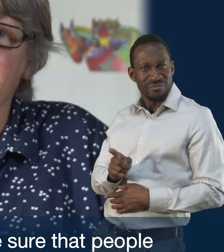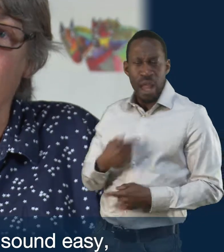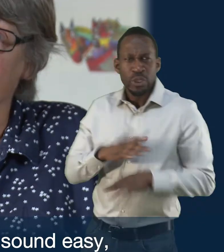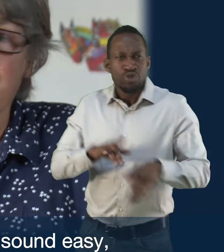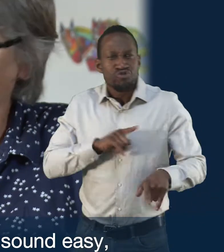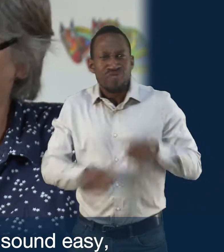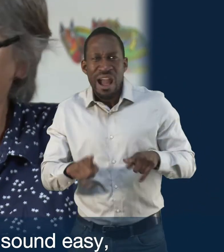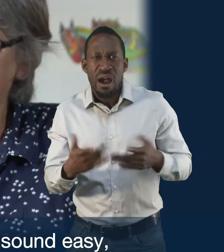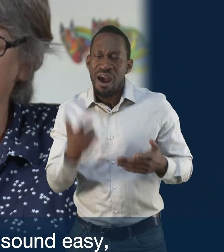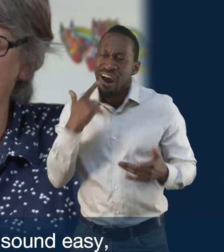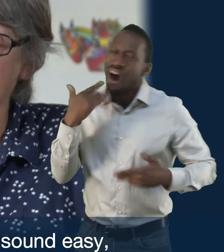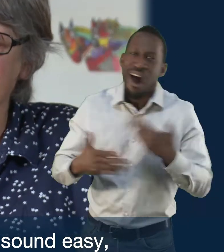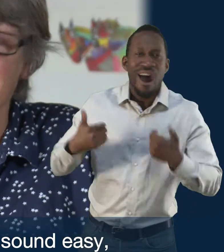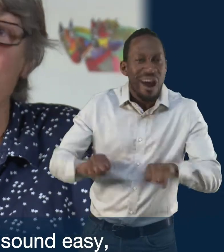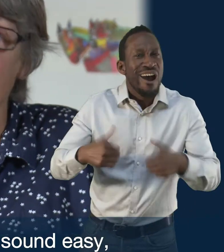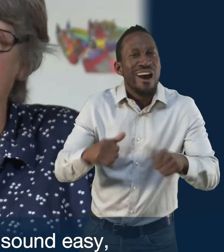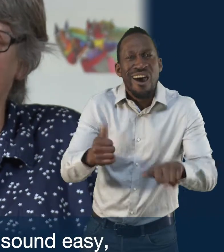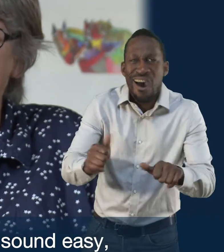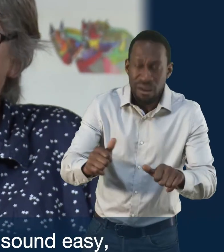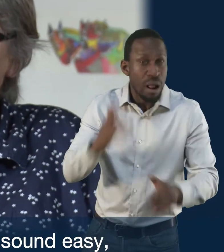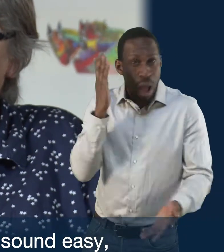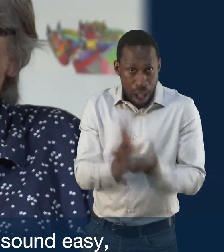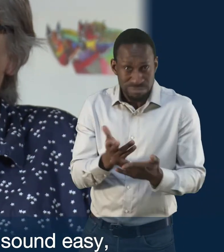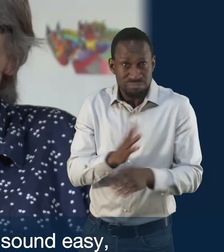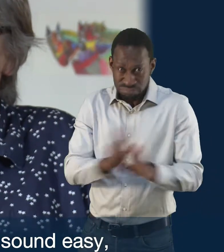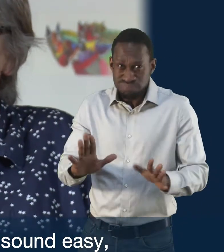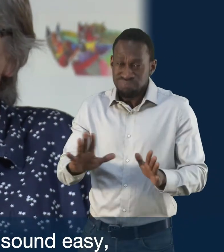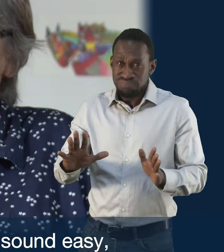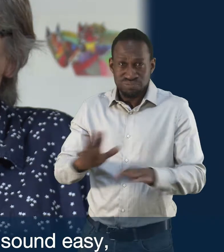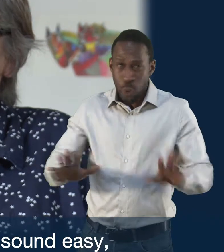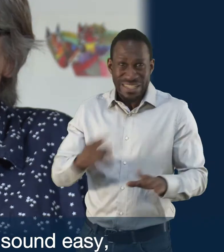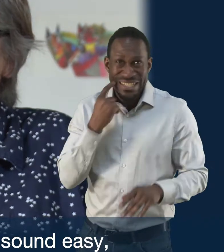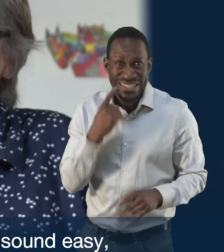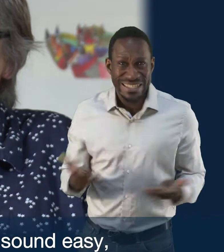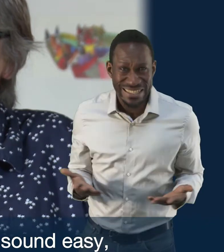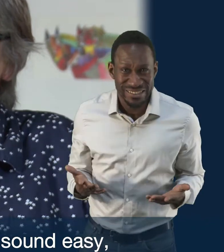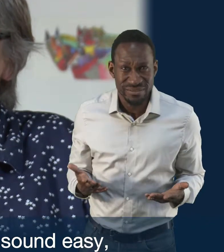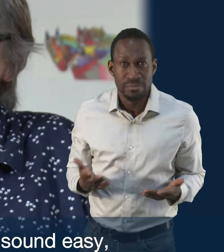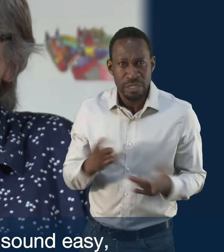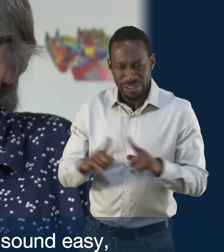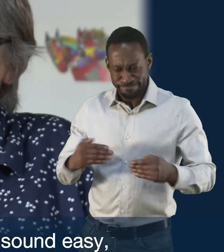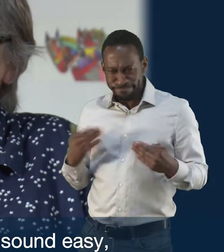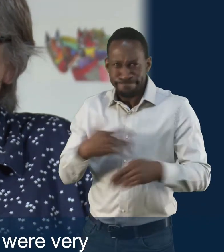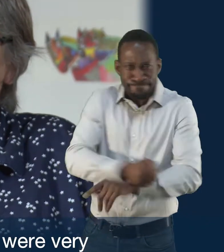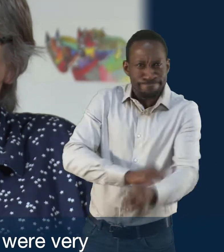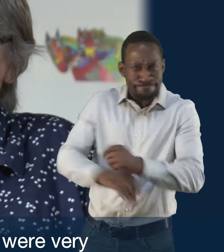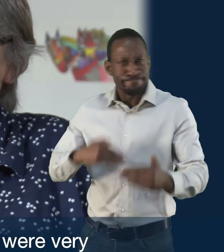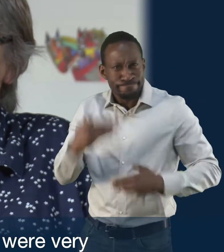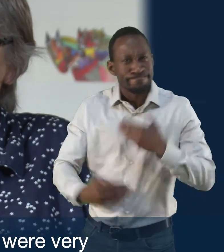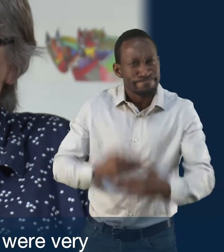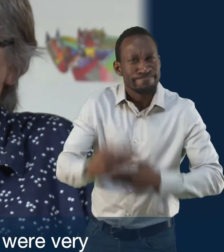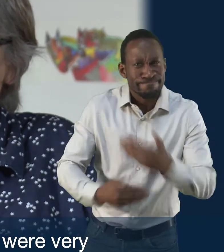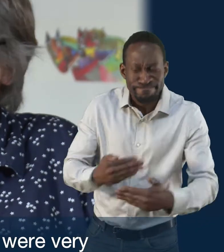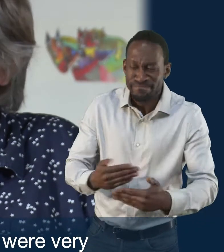seen. Not trying to make it easy. It sounded easy. It was not easy, but it was. We were all very driven, and I think